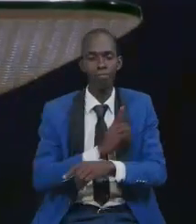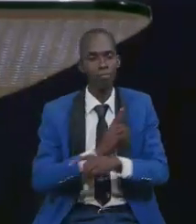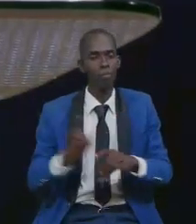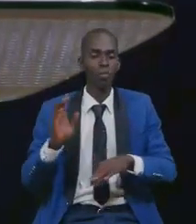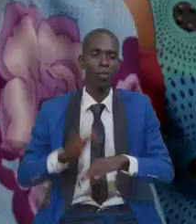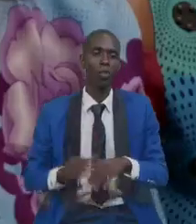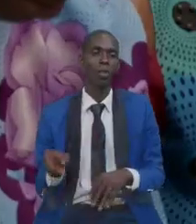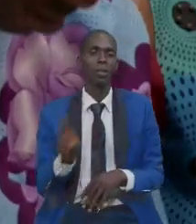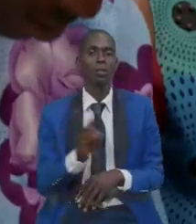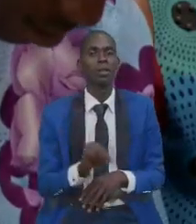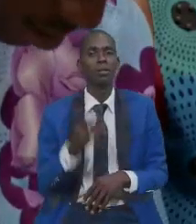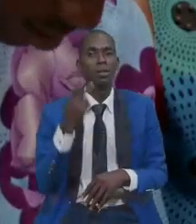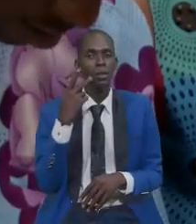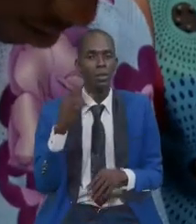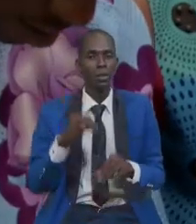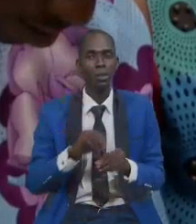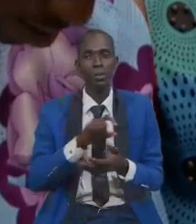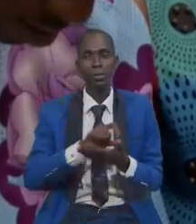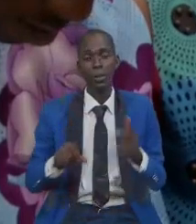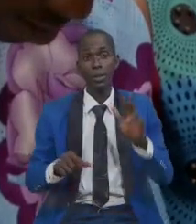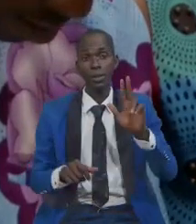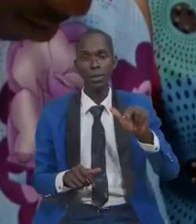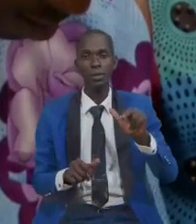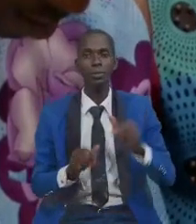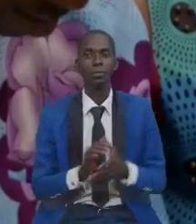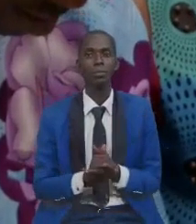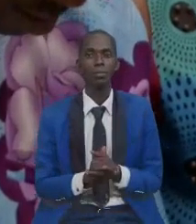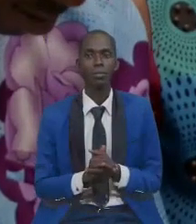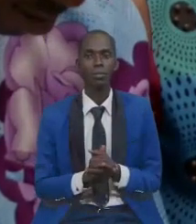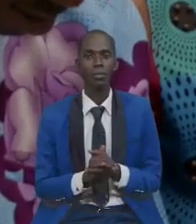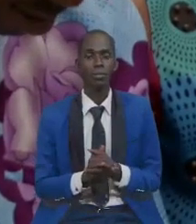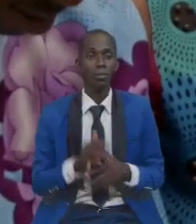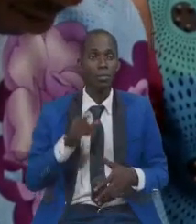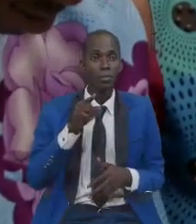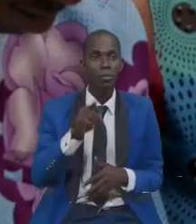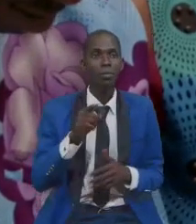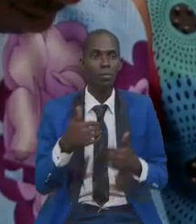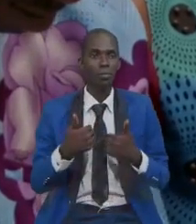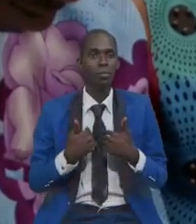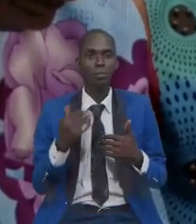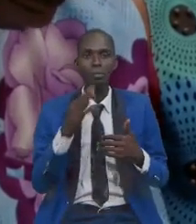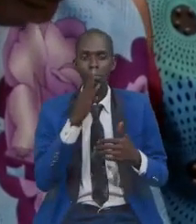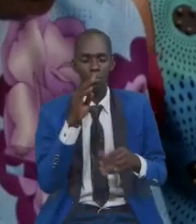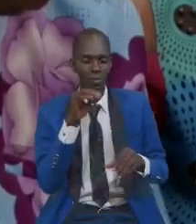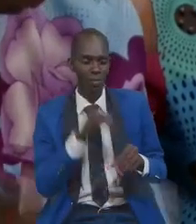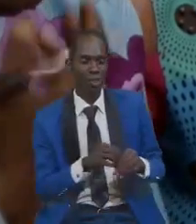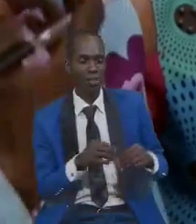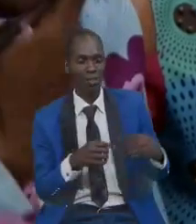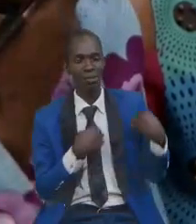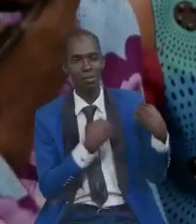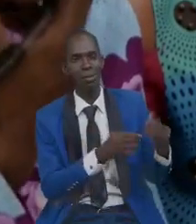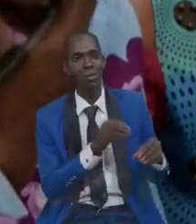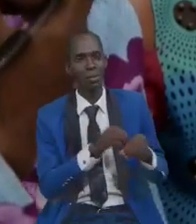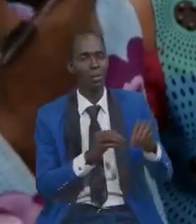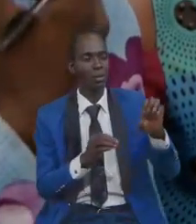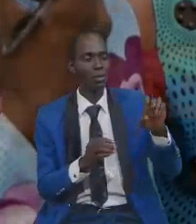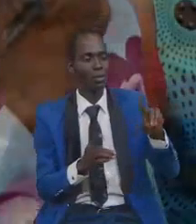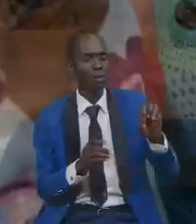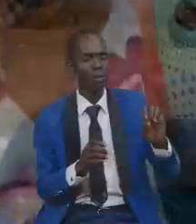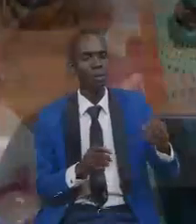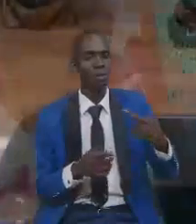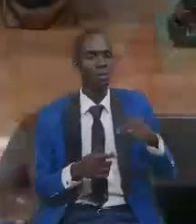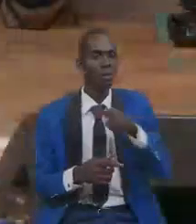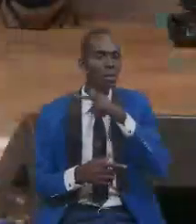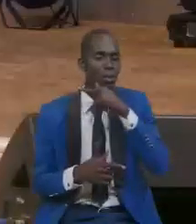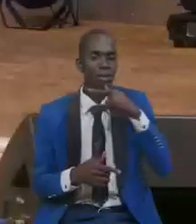verse 13. In verse 13, thou hast been in Eden, the garden of